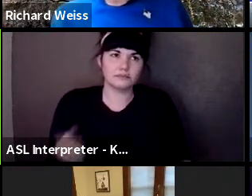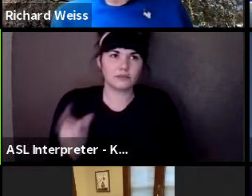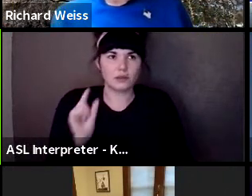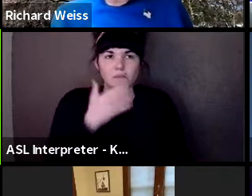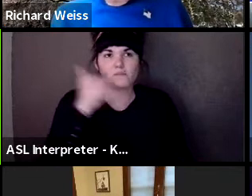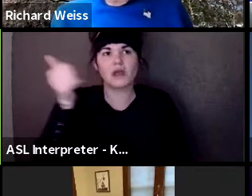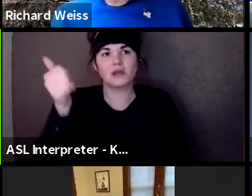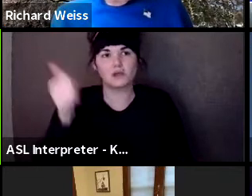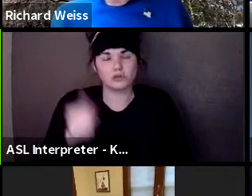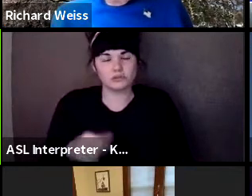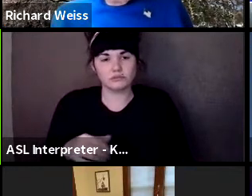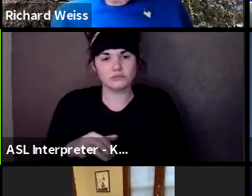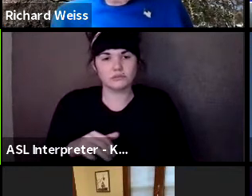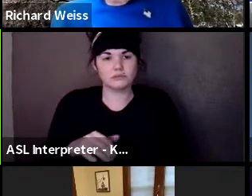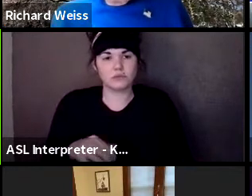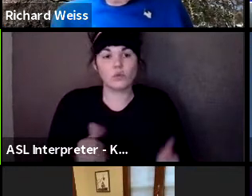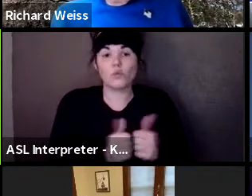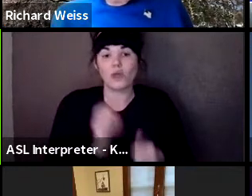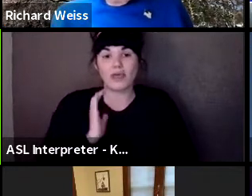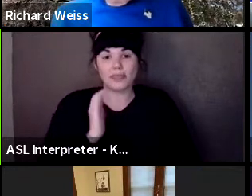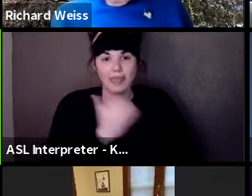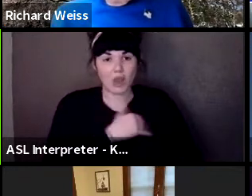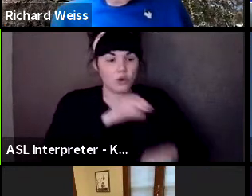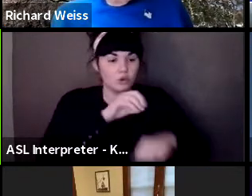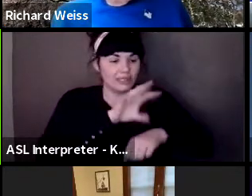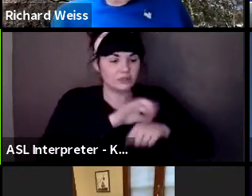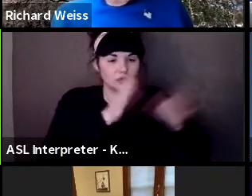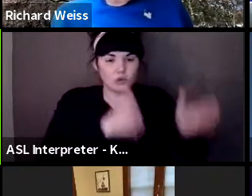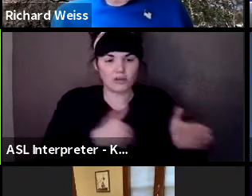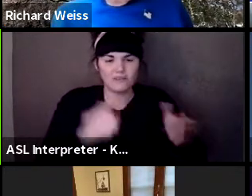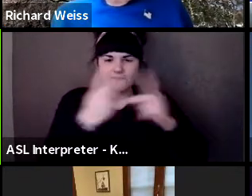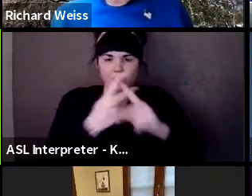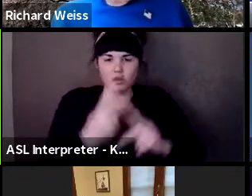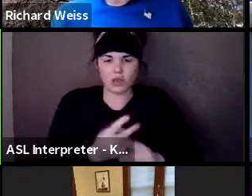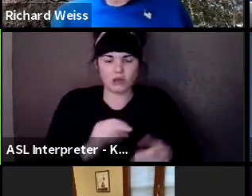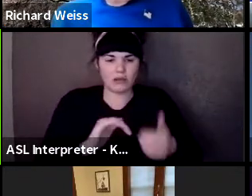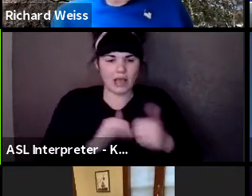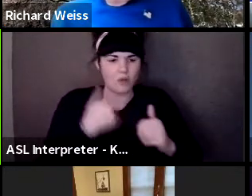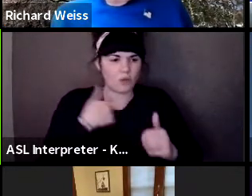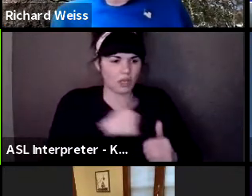So I will put that all together and have it for you next week.